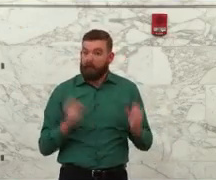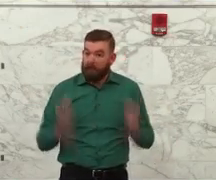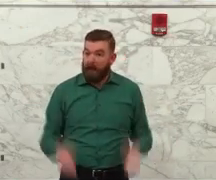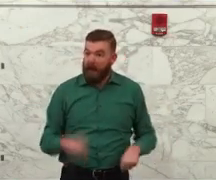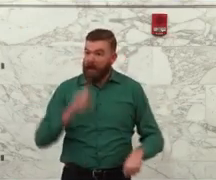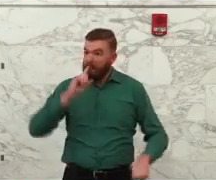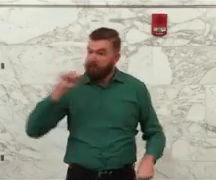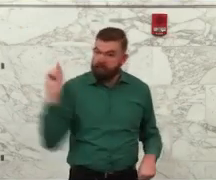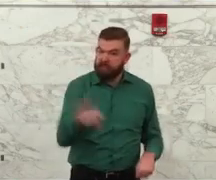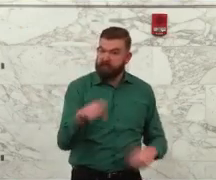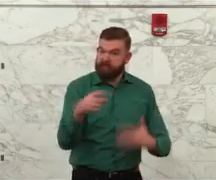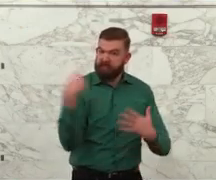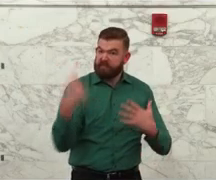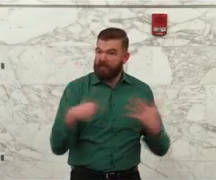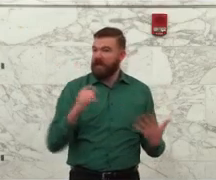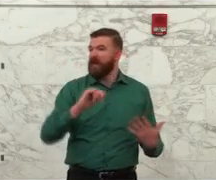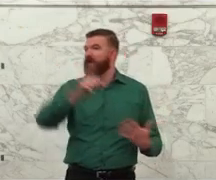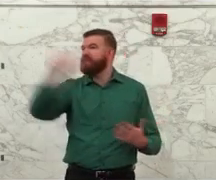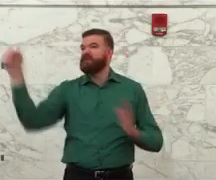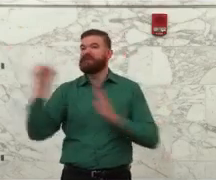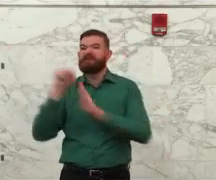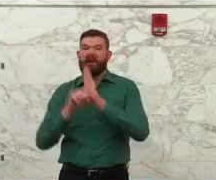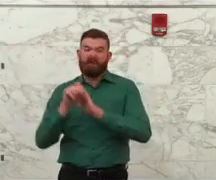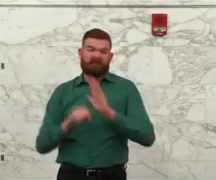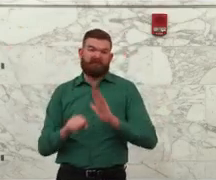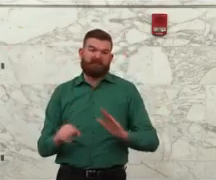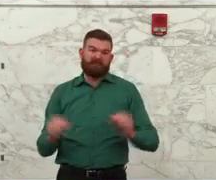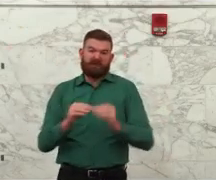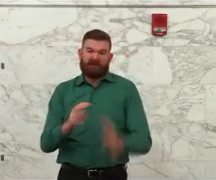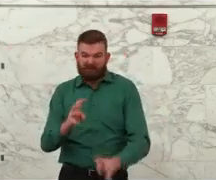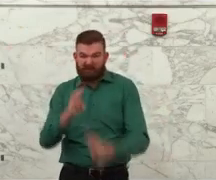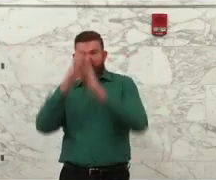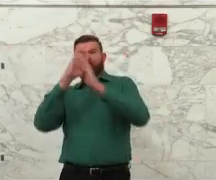done, really prescribed about